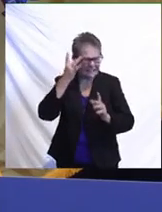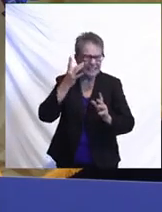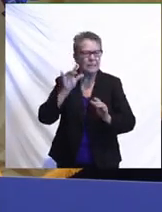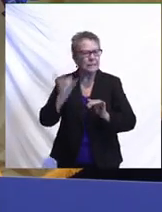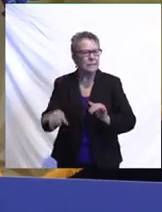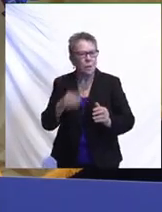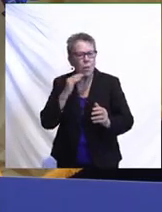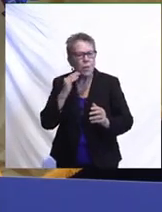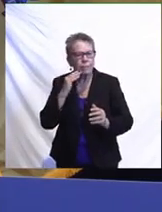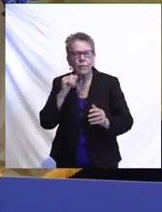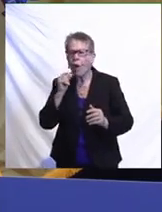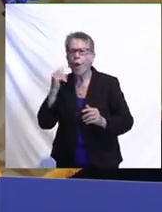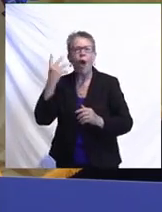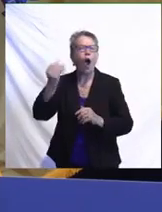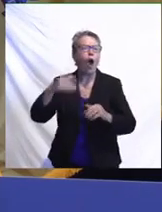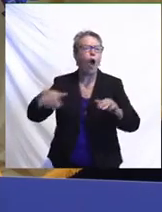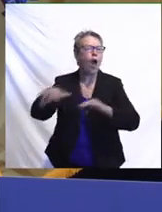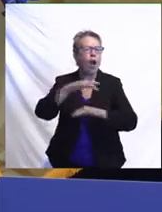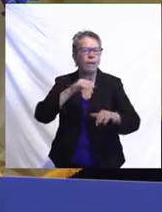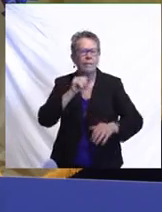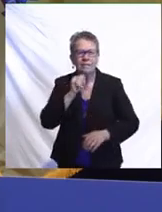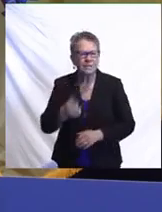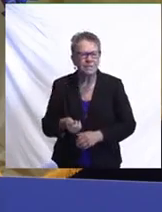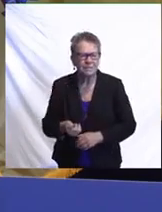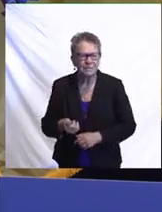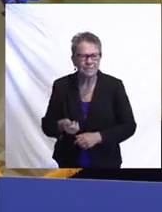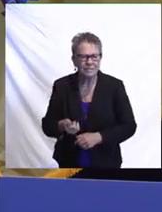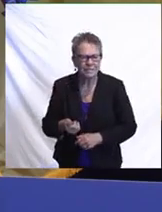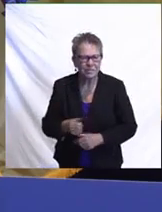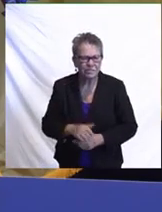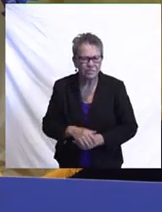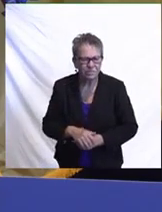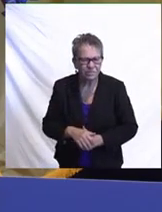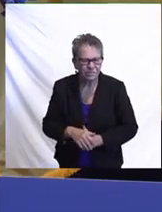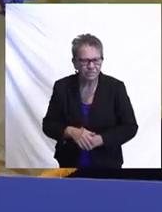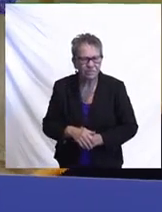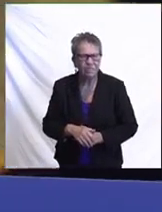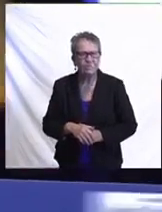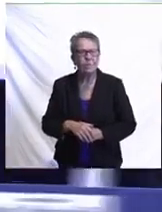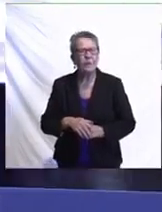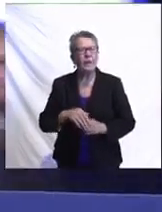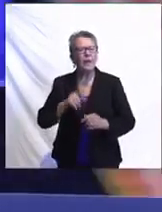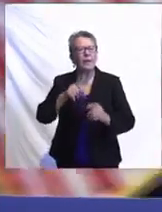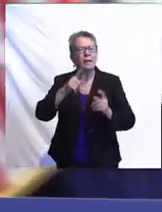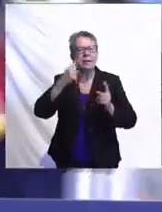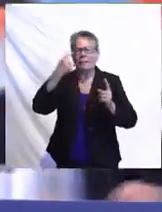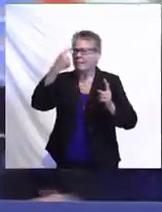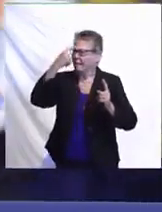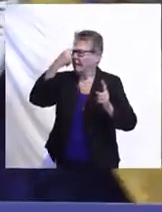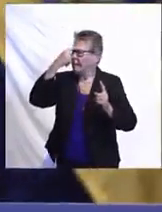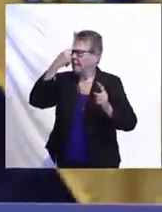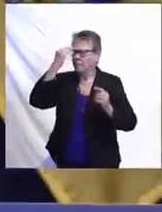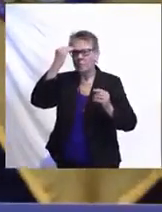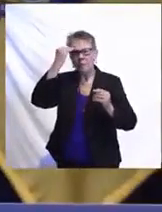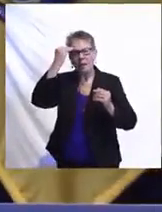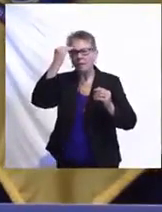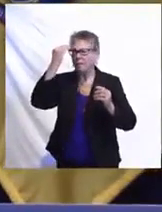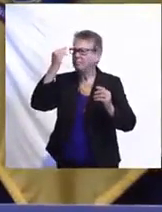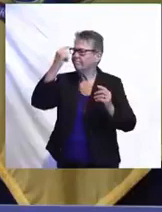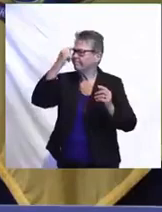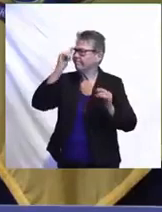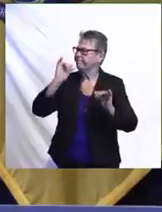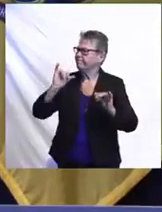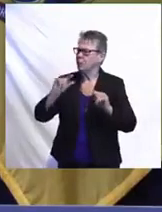to keep things safe, not only for us, but for others around us. Well said. Thank you for that. Nikita, good to see you. Please take us